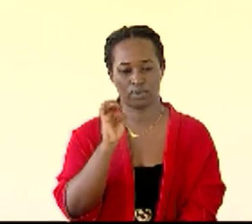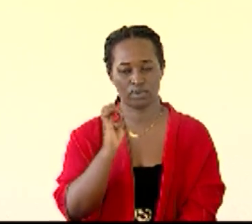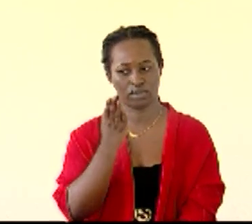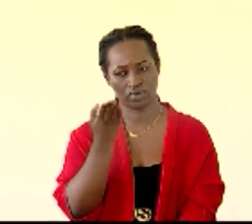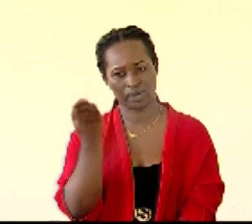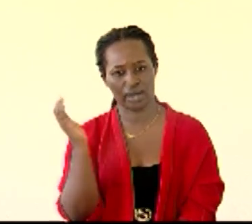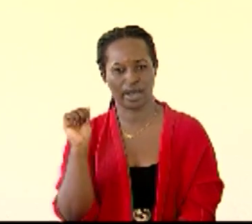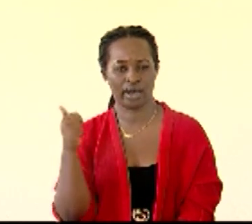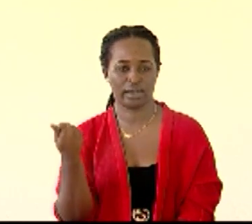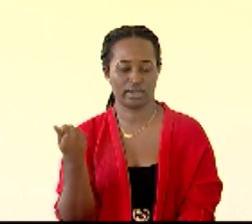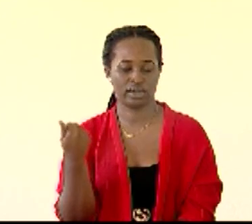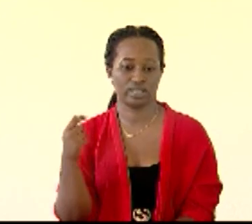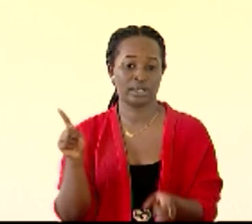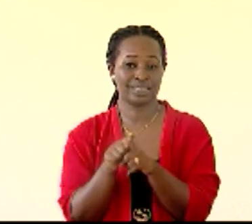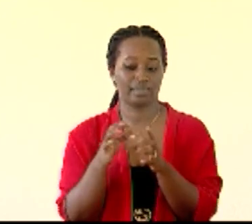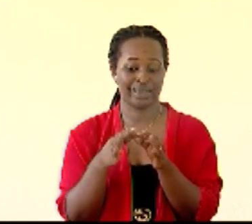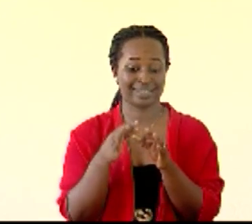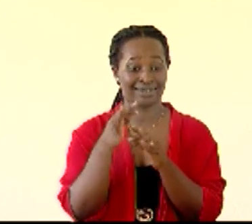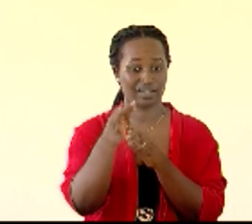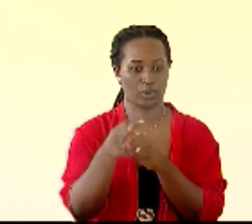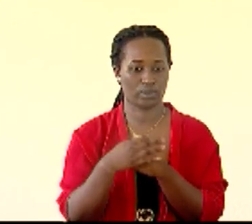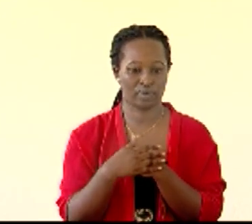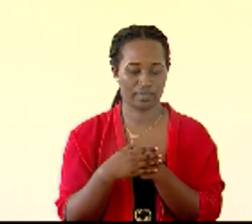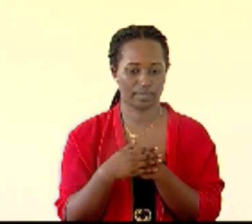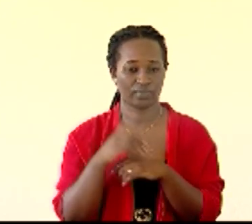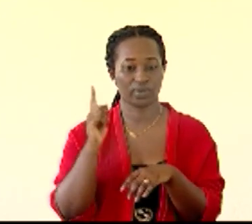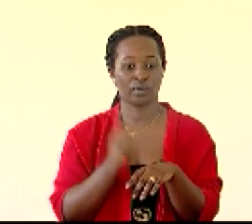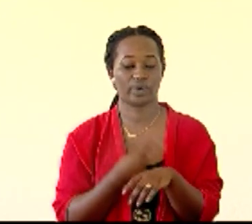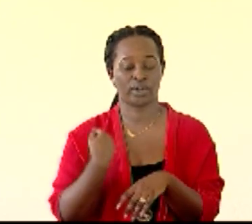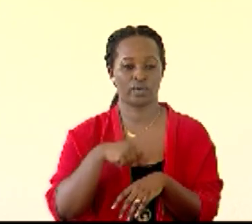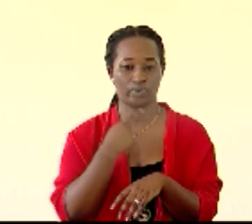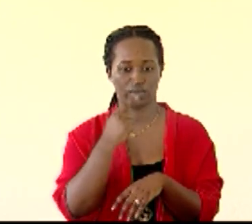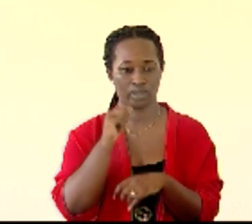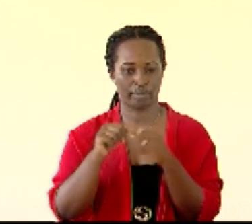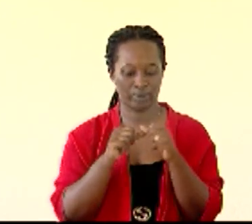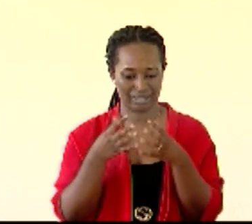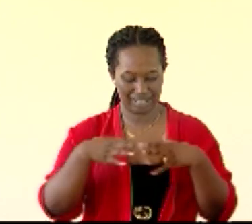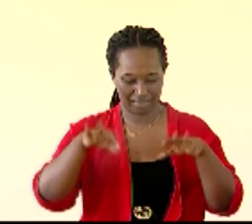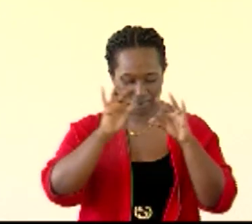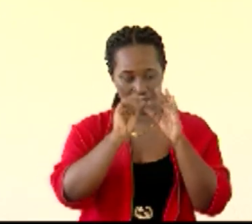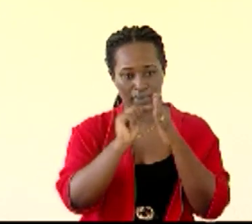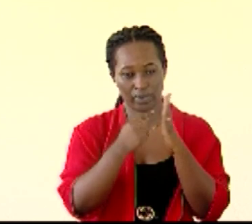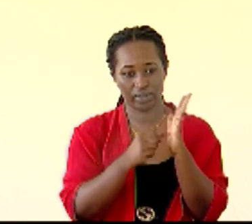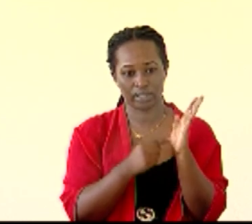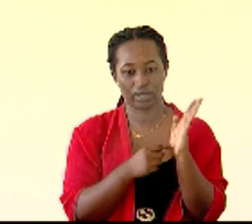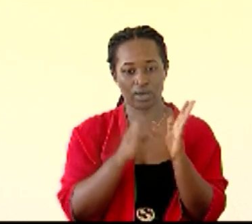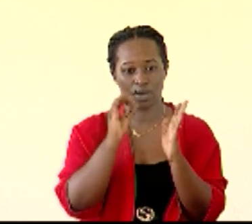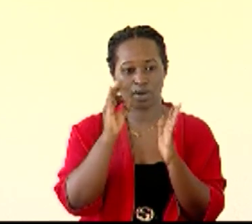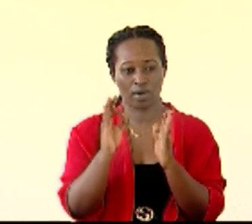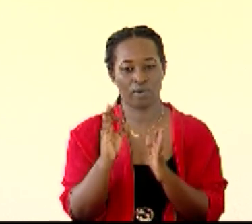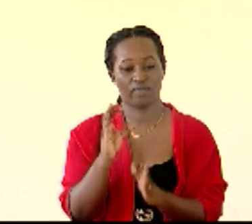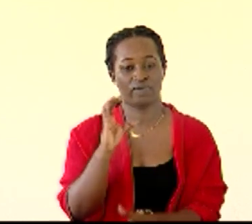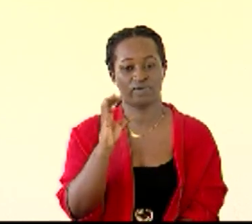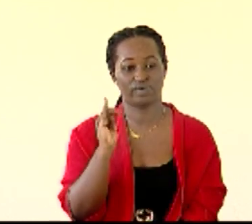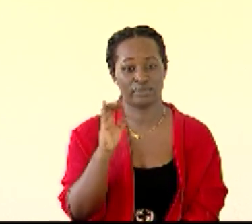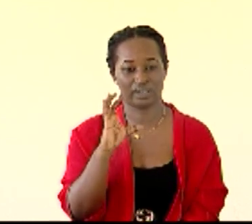cycle. This is just an extension. So when we talk of the main product of the Calvin cycle, come on